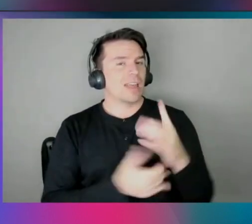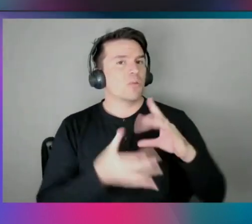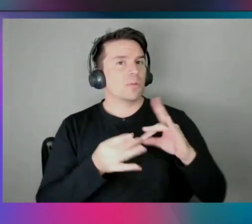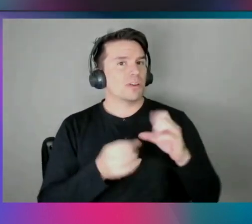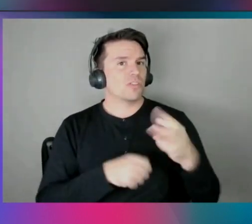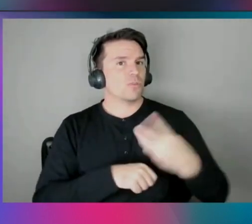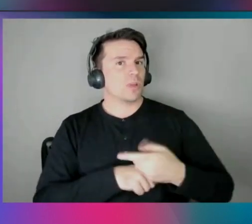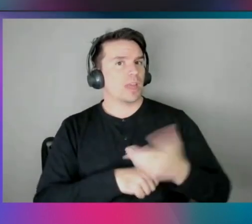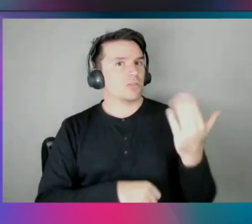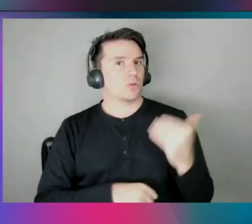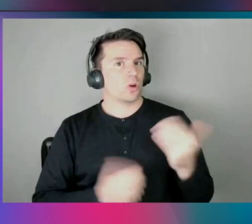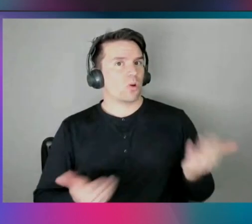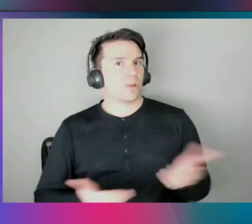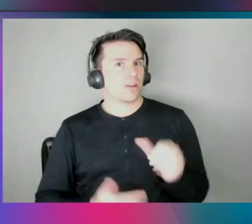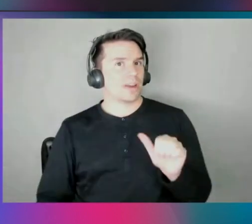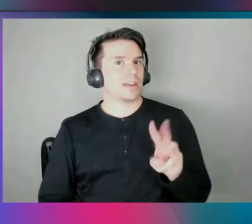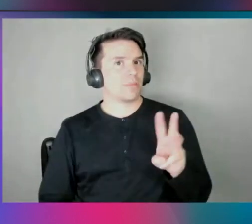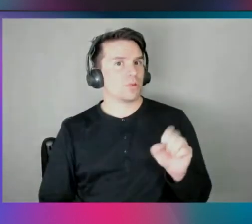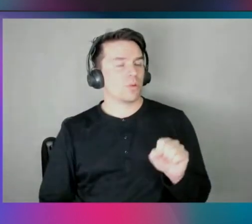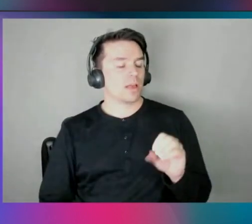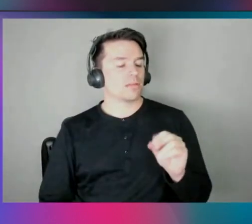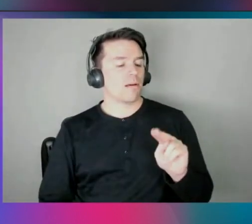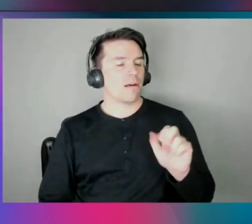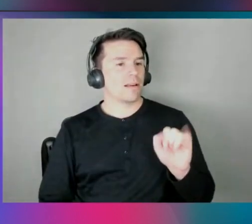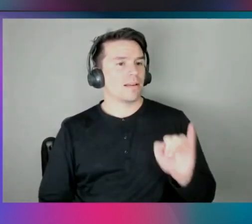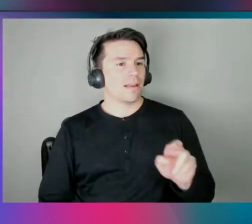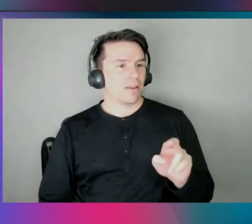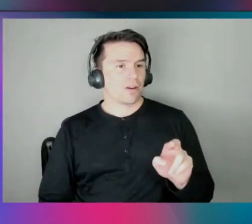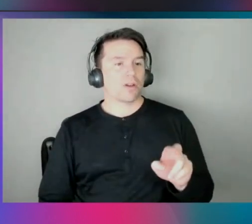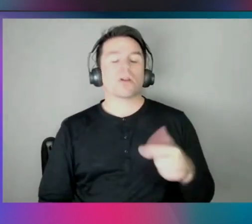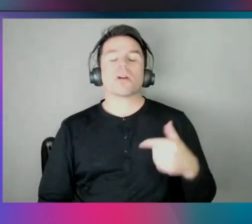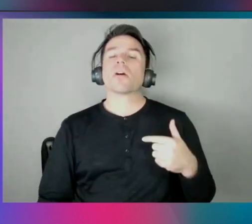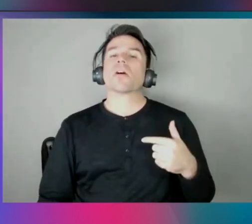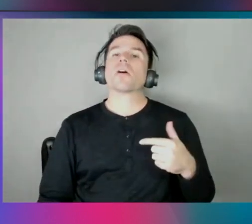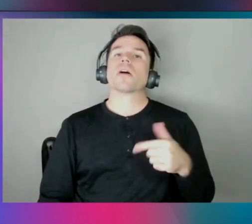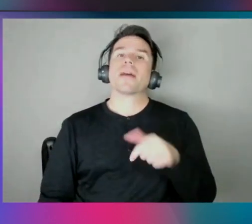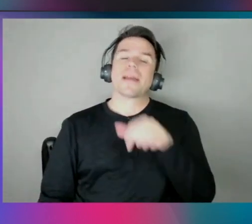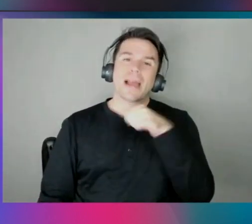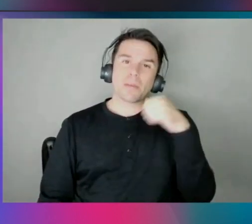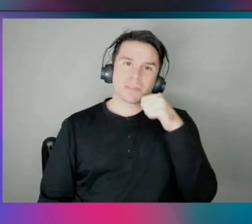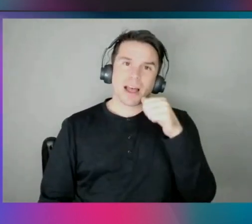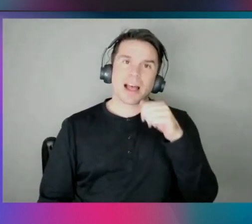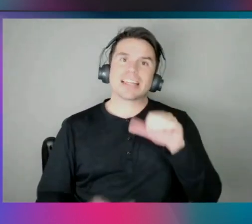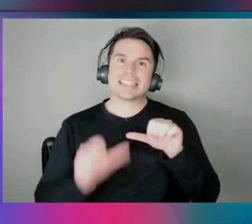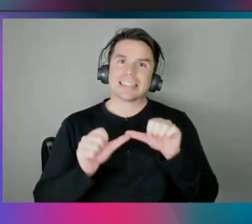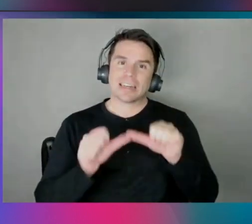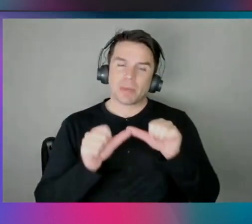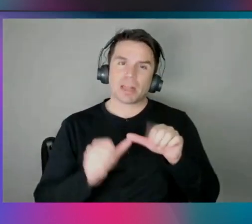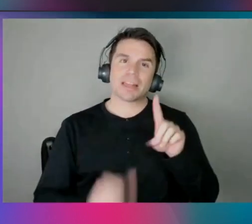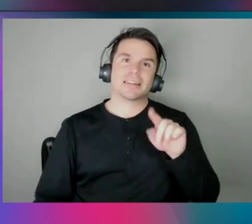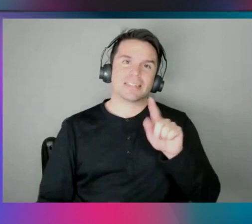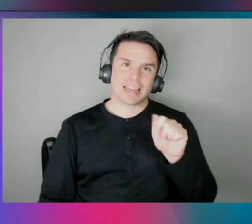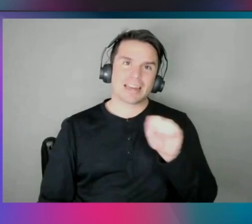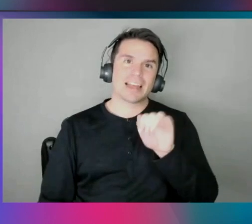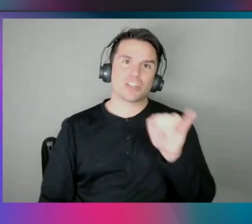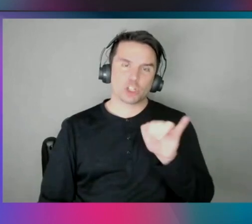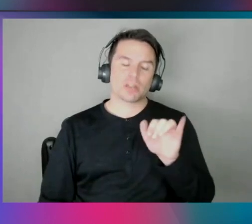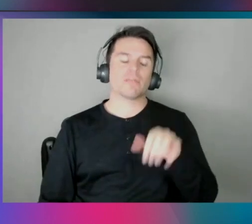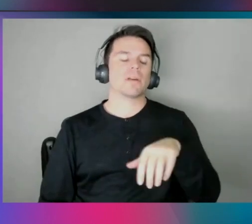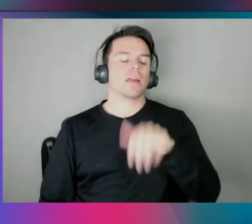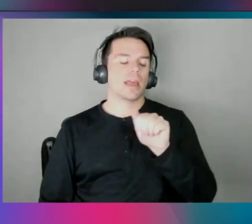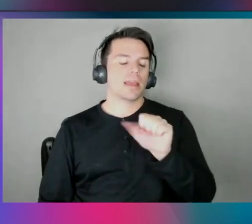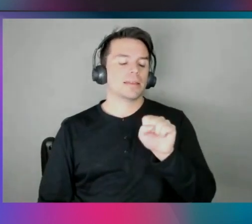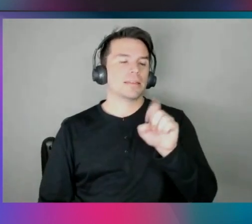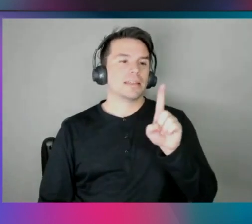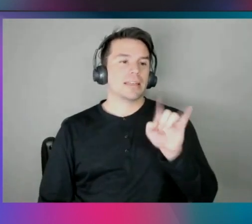at AWS on Air, that we're also running an Amazon Sustainability Data Initiative, that is ASDI Global